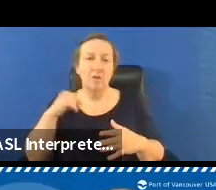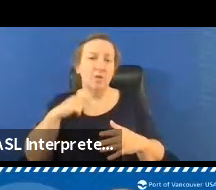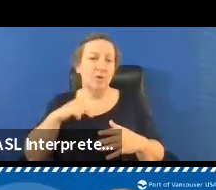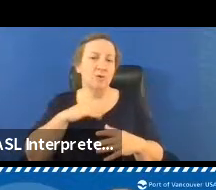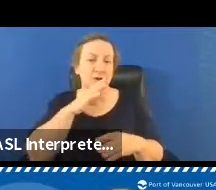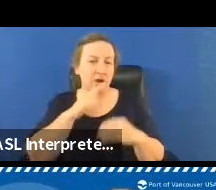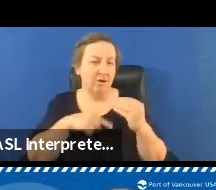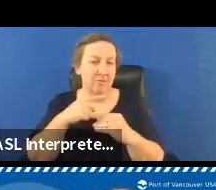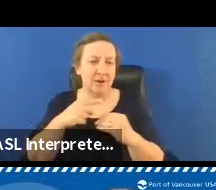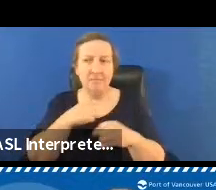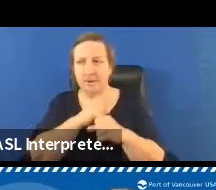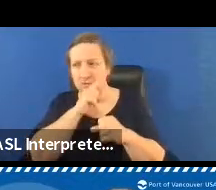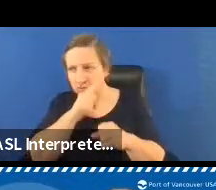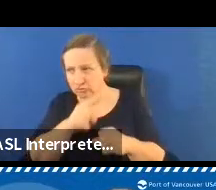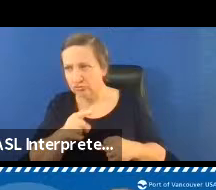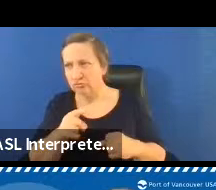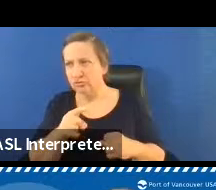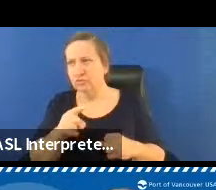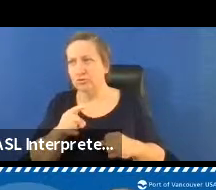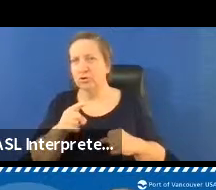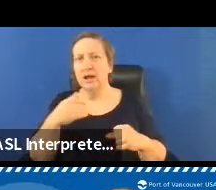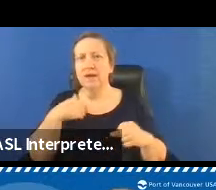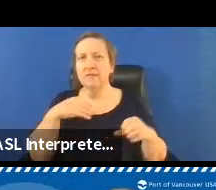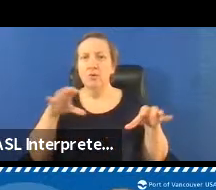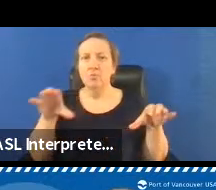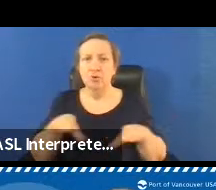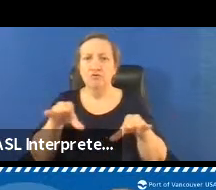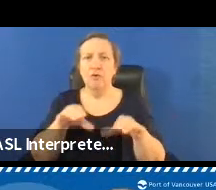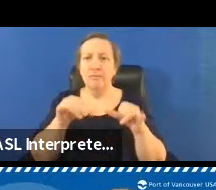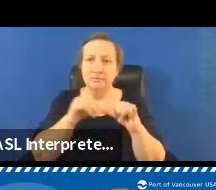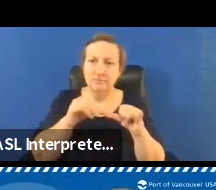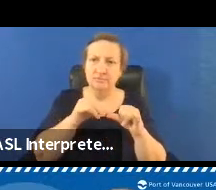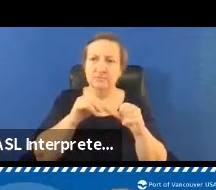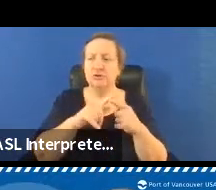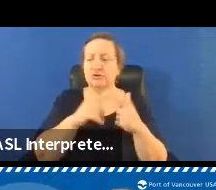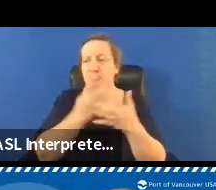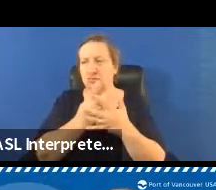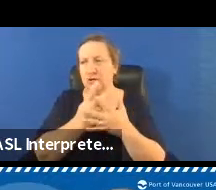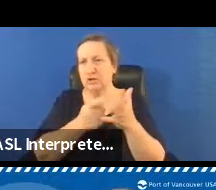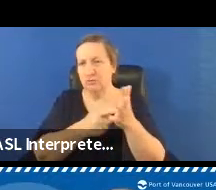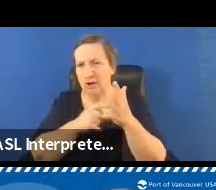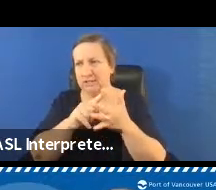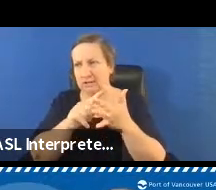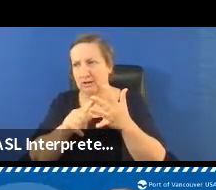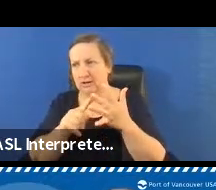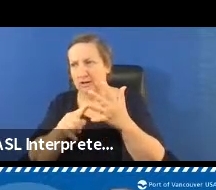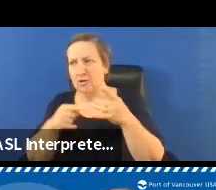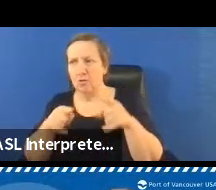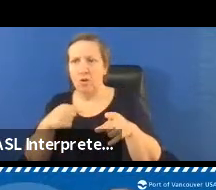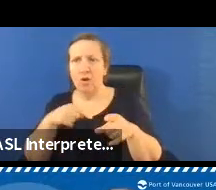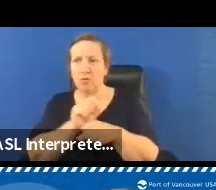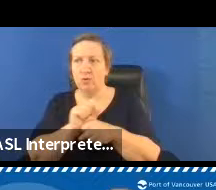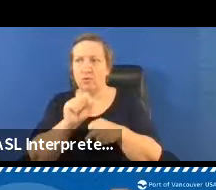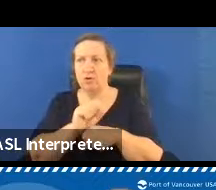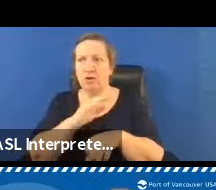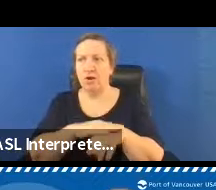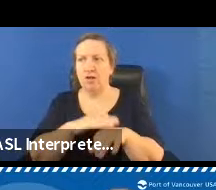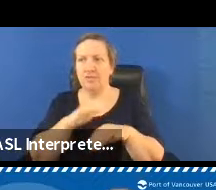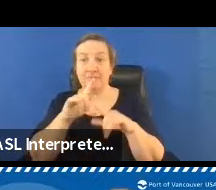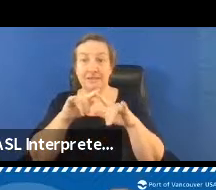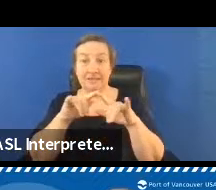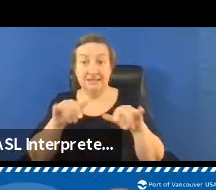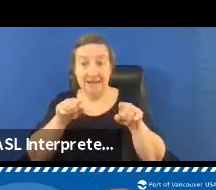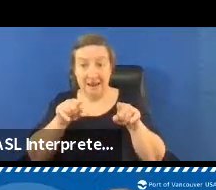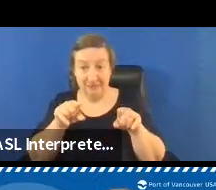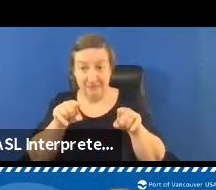making sure that we have performance metrics screening criteria. And while we're working on them in parallel, I just want to